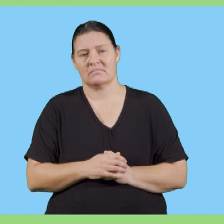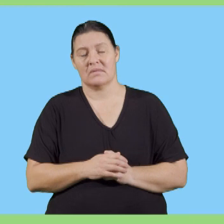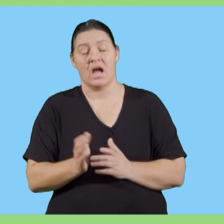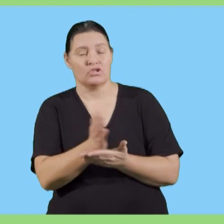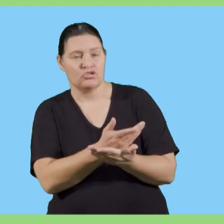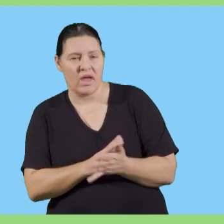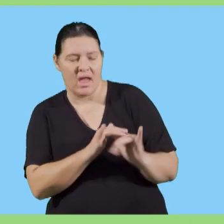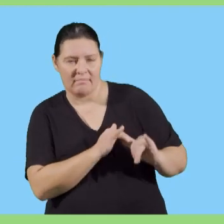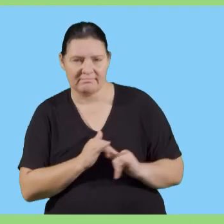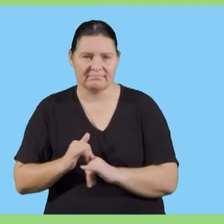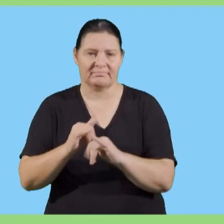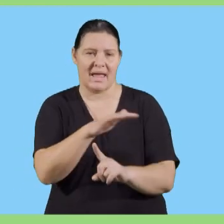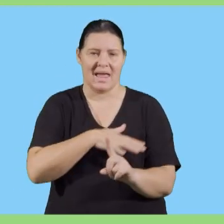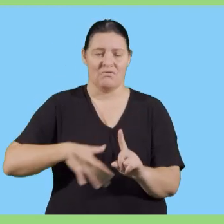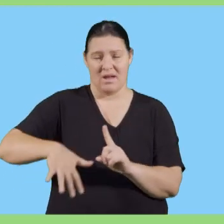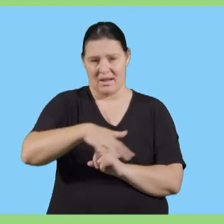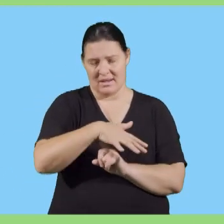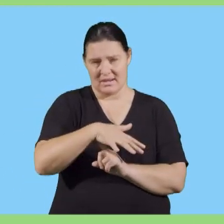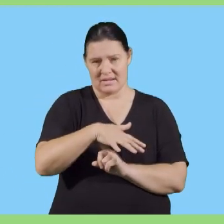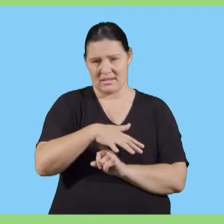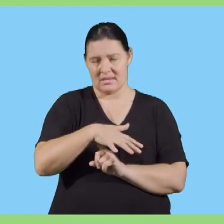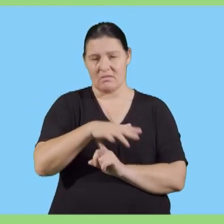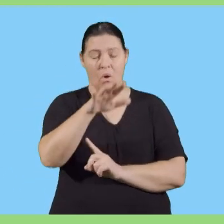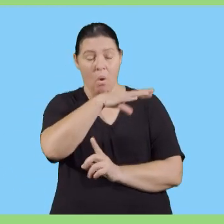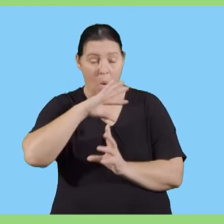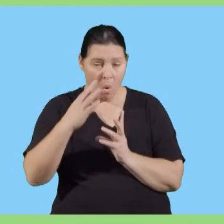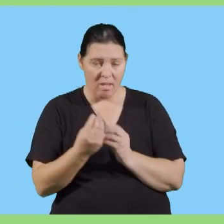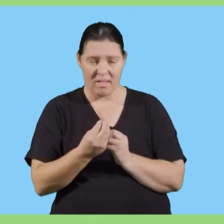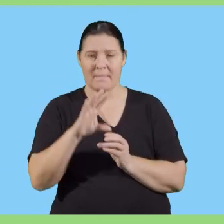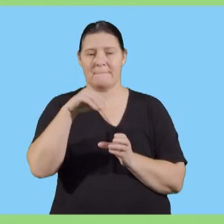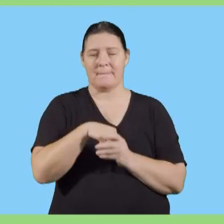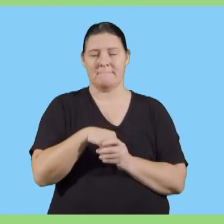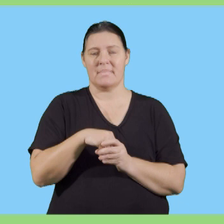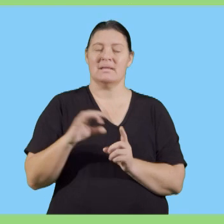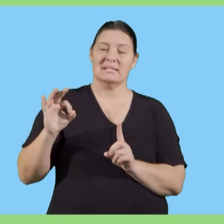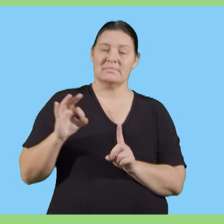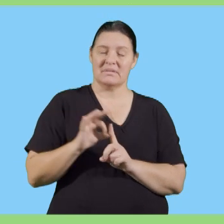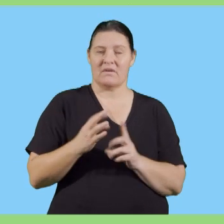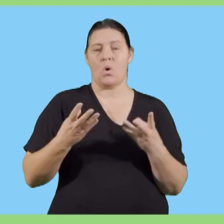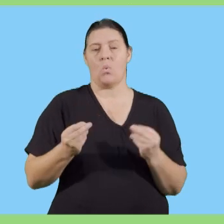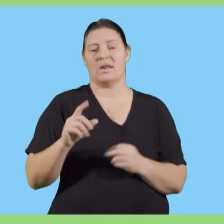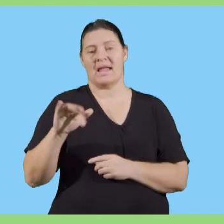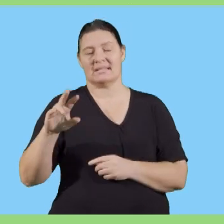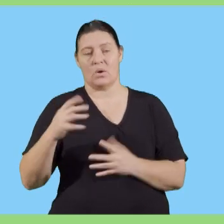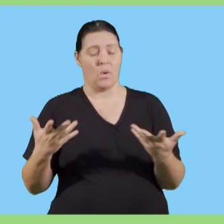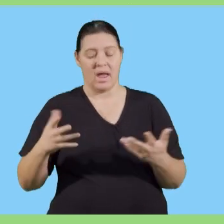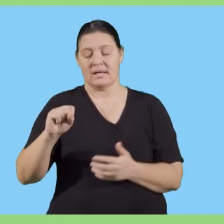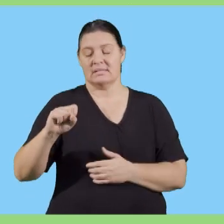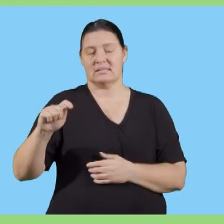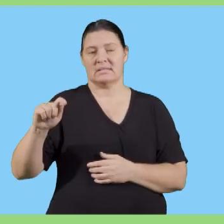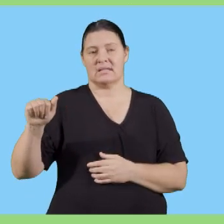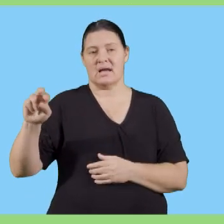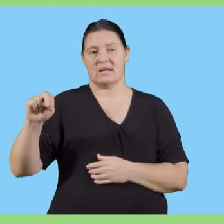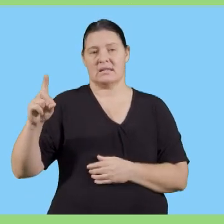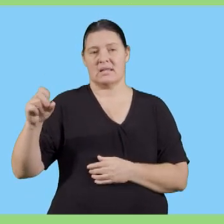they share a common area. So we find all of these in a certain wetland in Standerton. So that